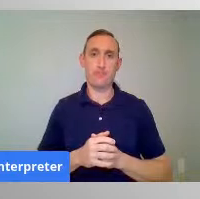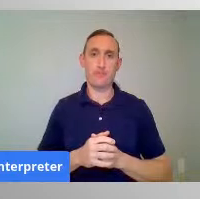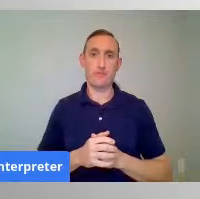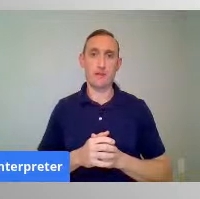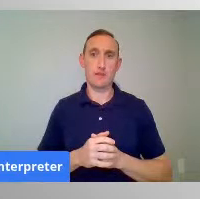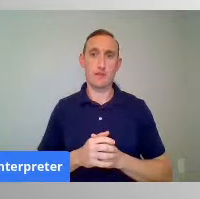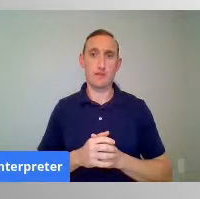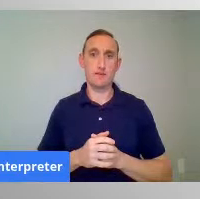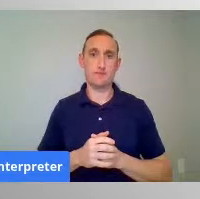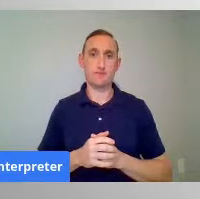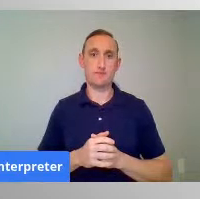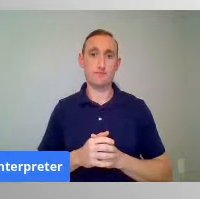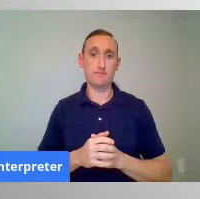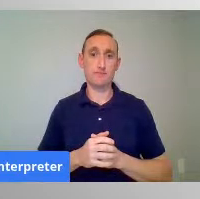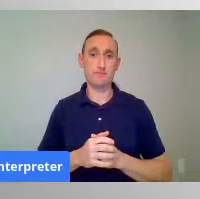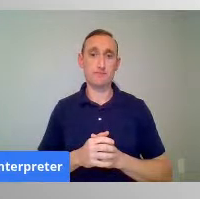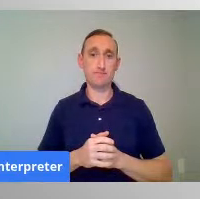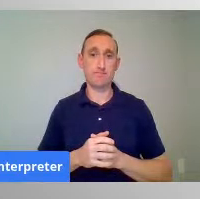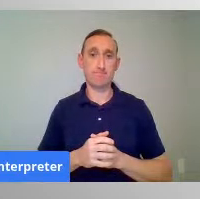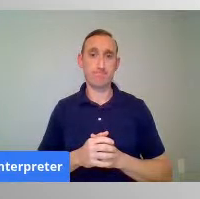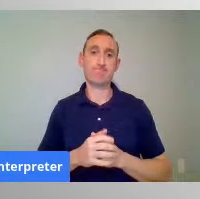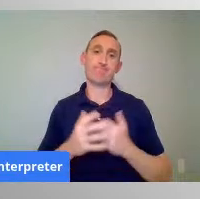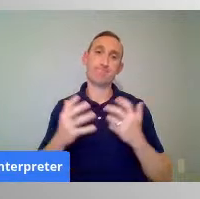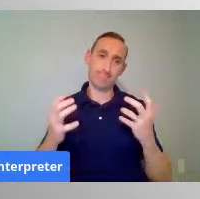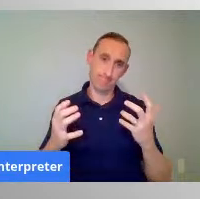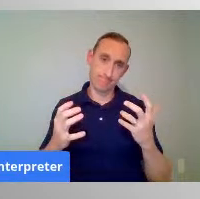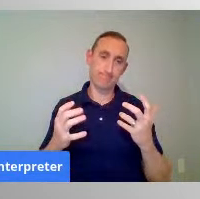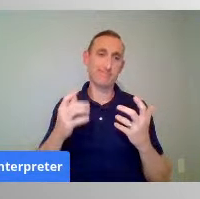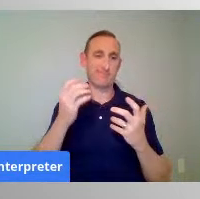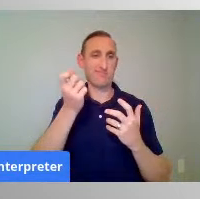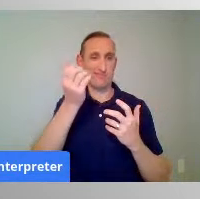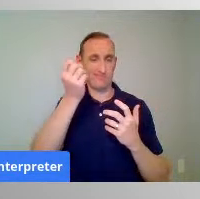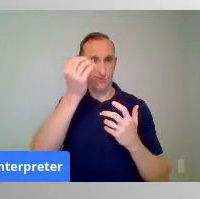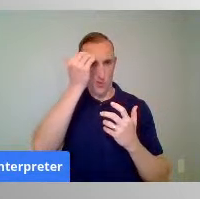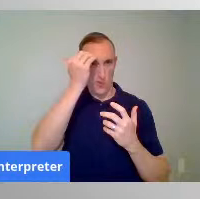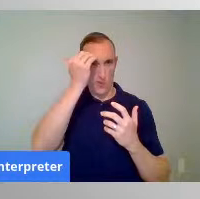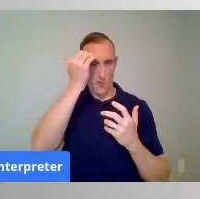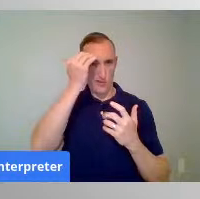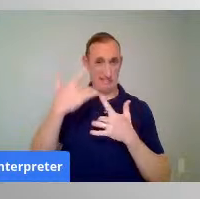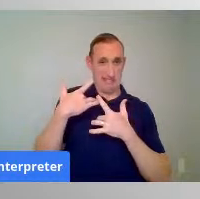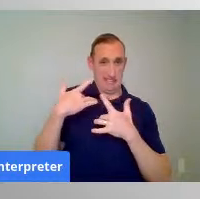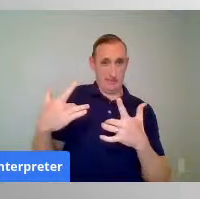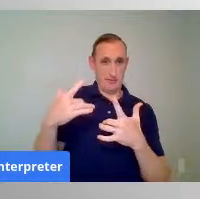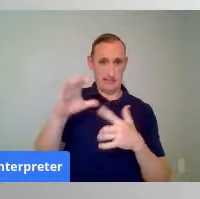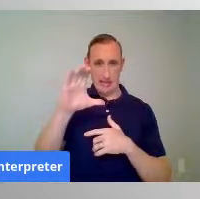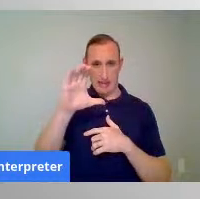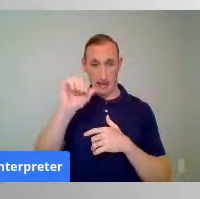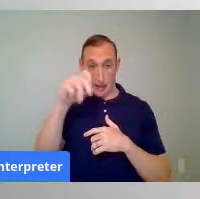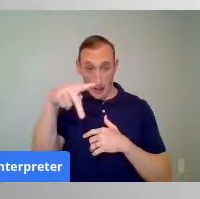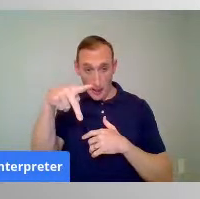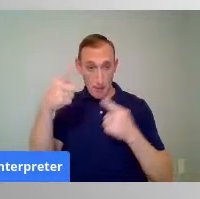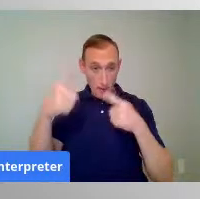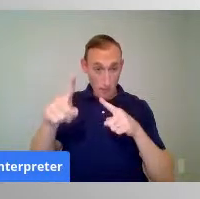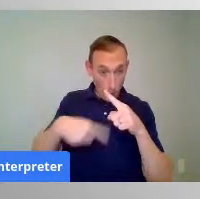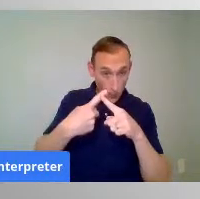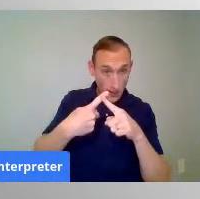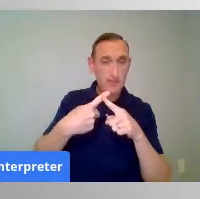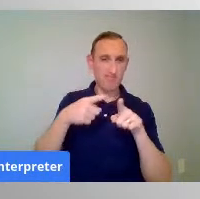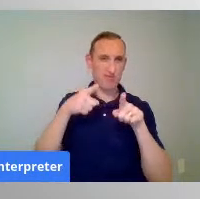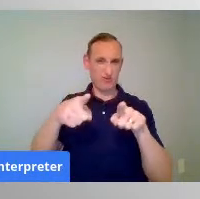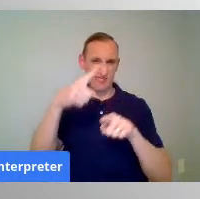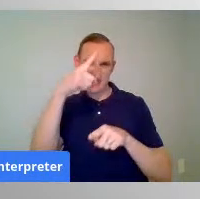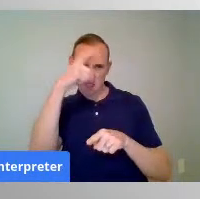So of course you can't talk about camps without talking about the summertime. So when school's out for the summer, our largest service that